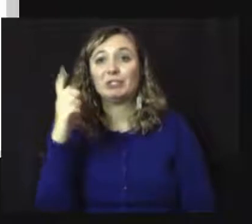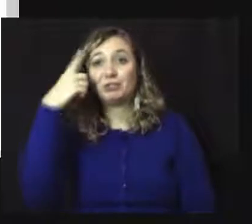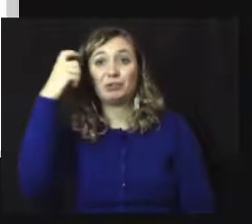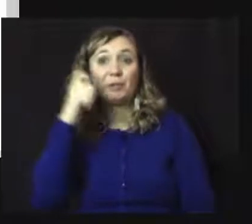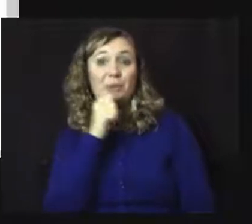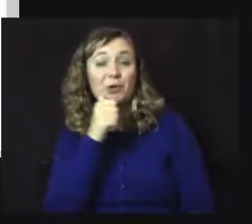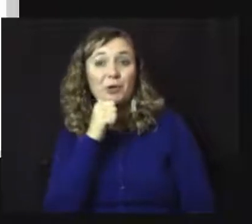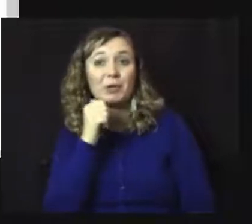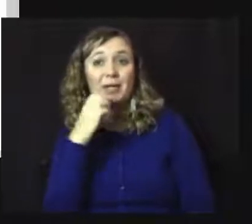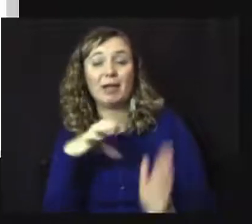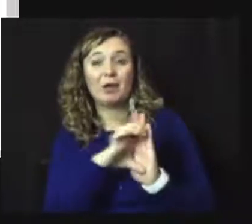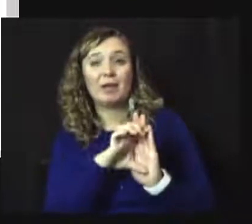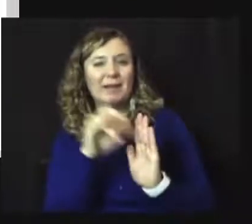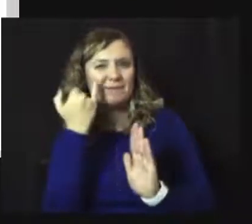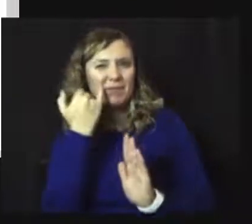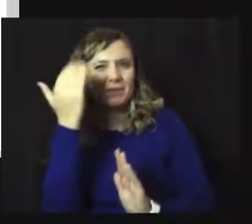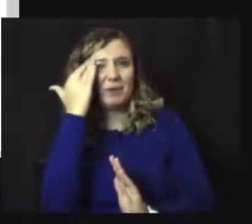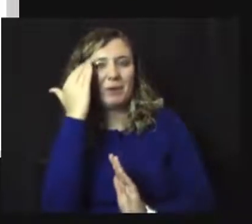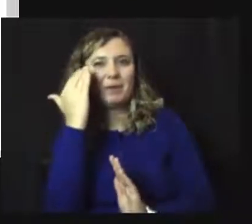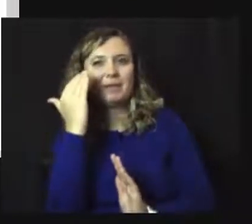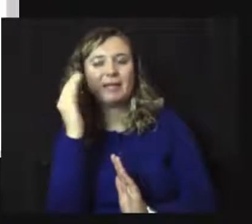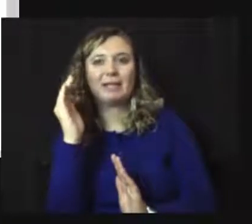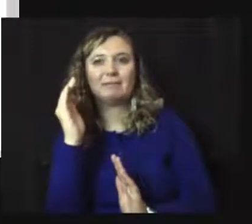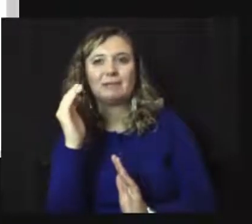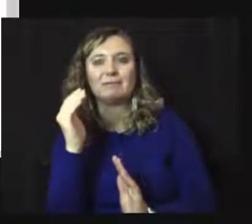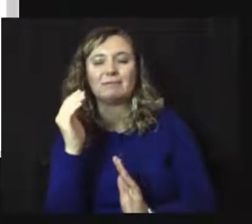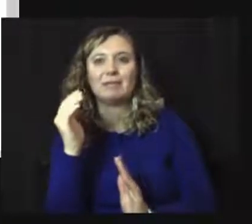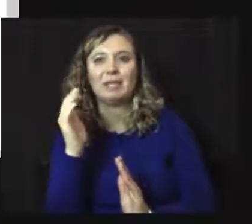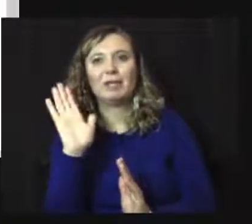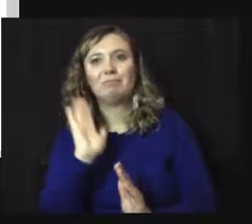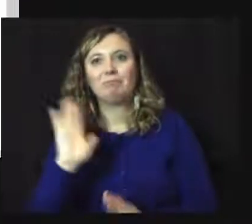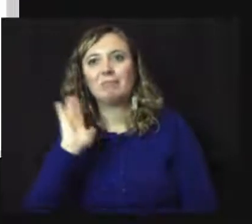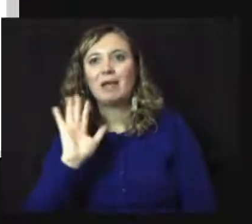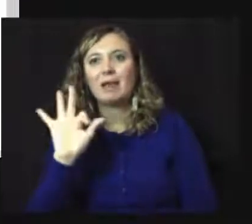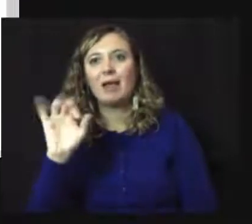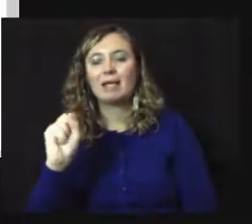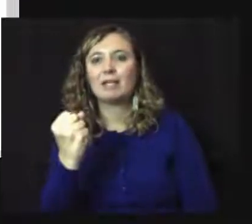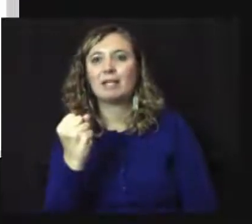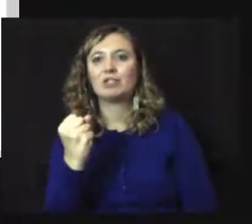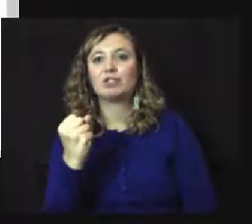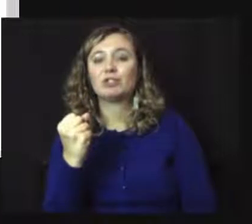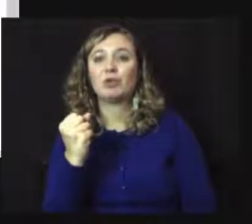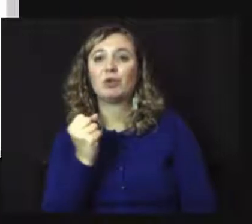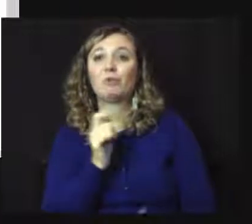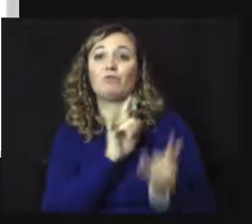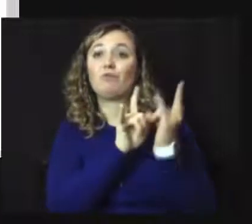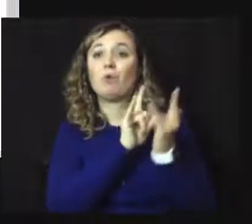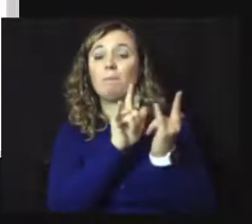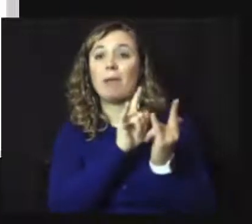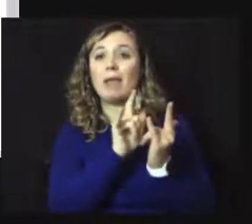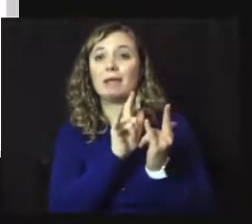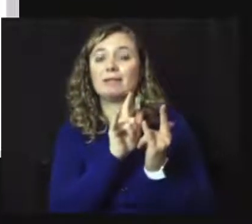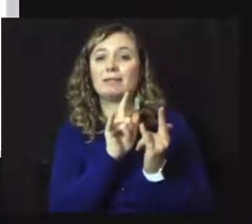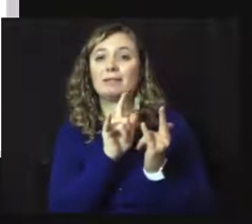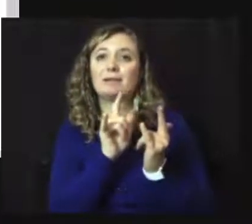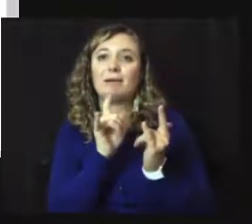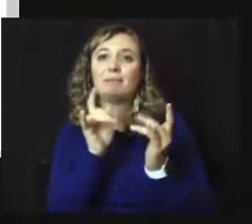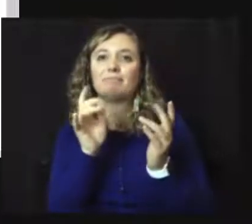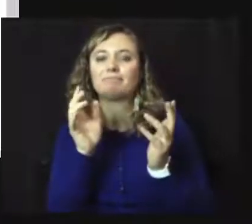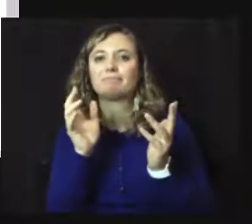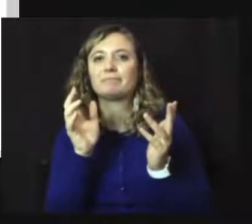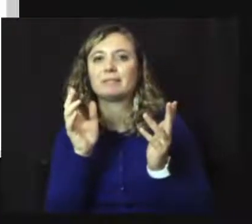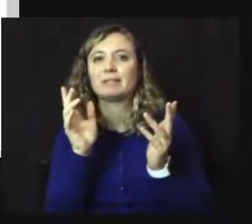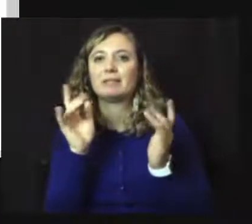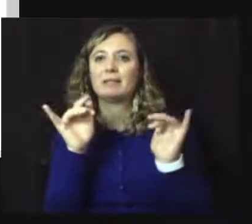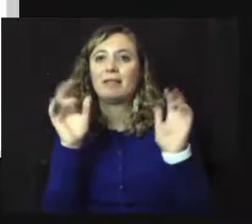if you're familiar with the sort of 90s romance trope, that you come in and, you know, the girl has like glasses and she's really nerdy and she